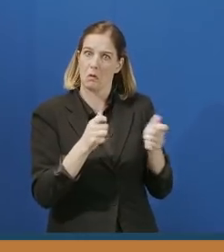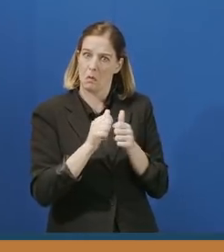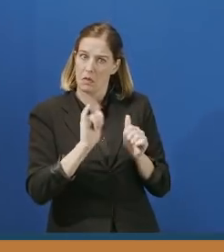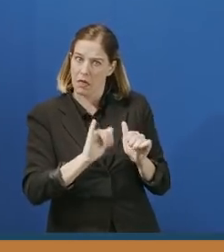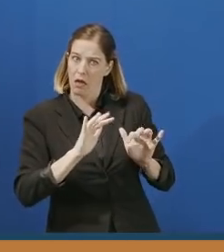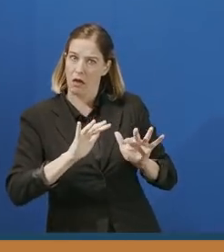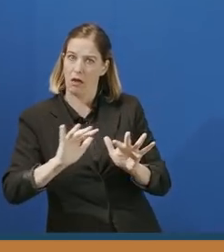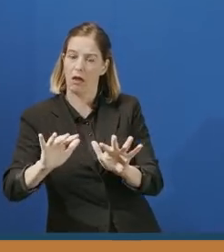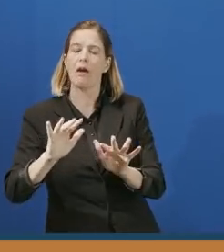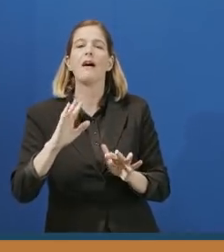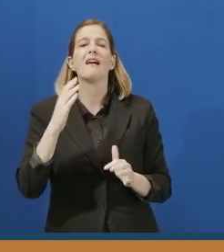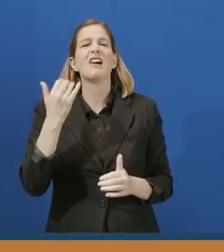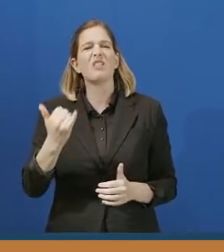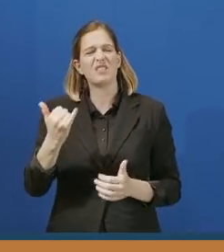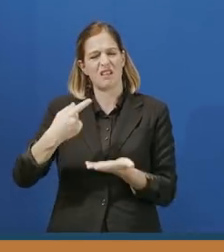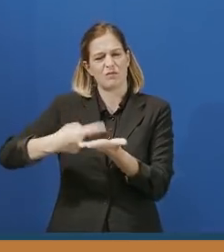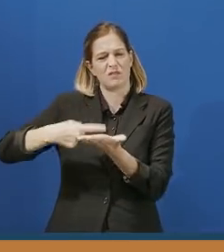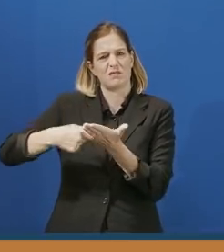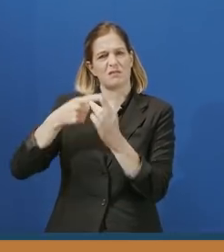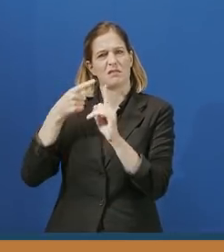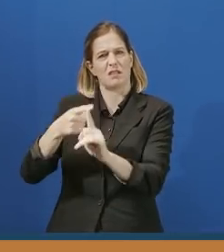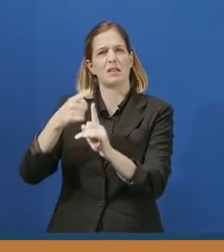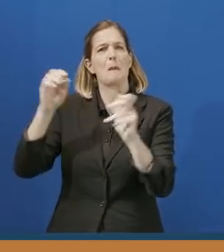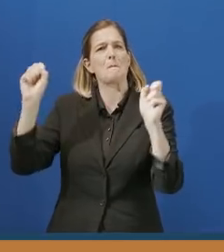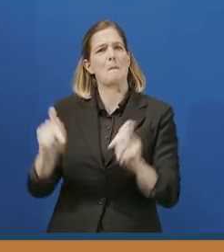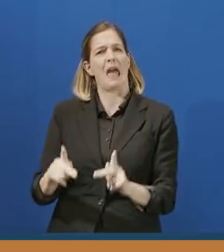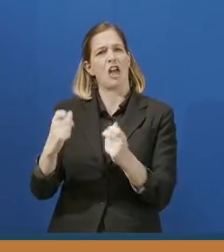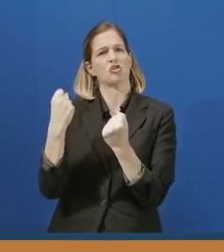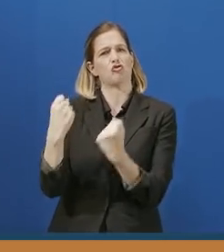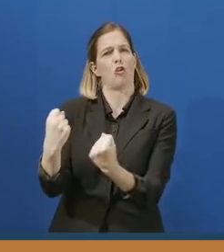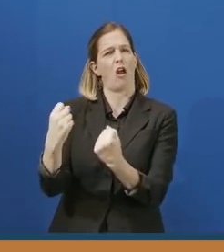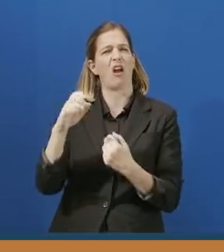returning stronger will look like.